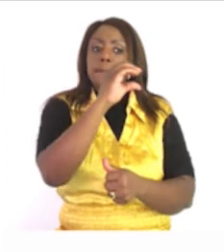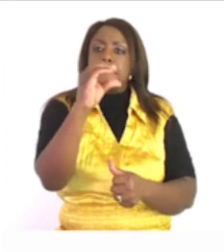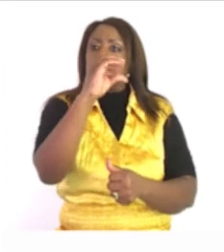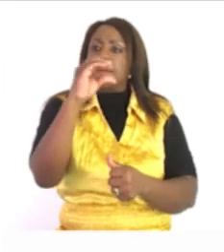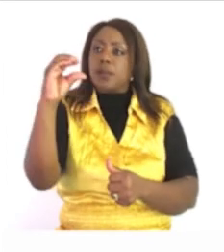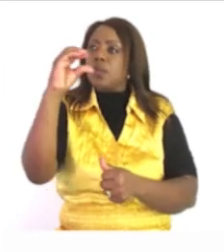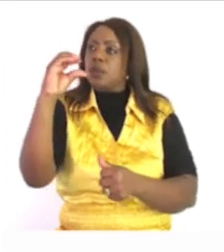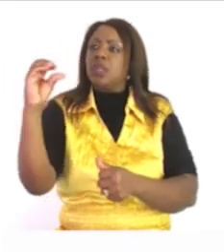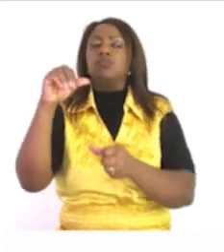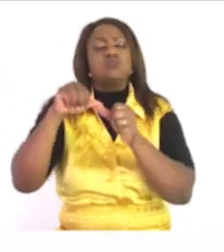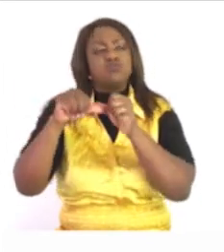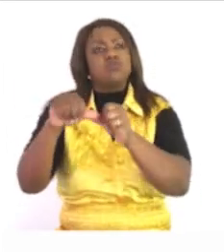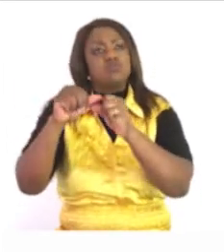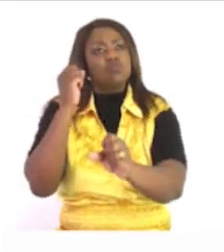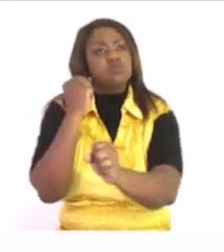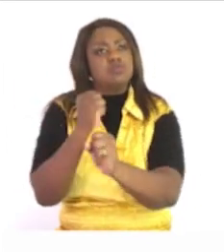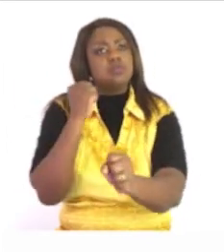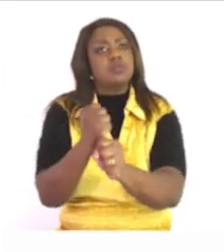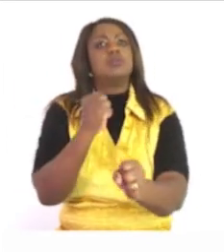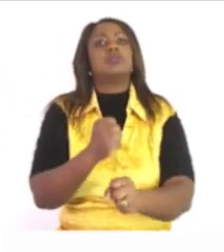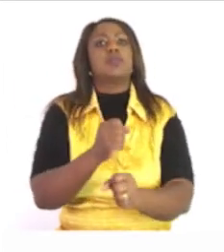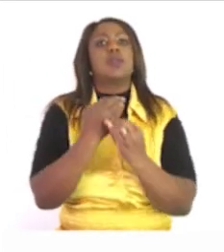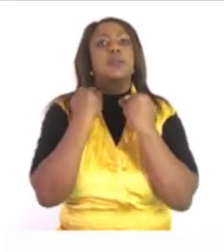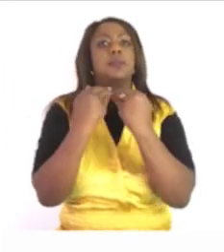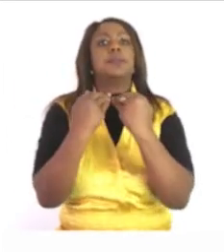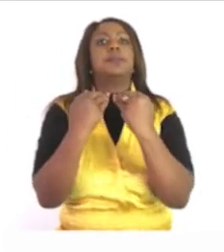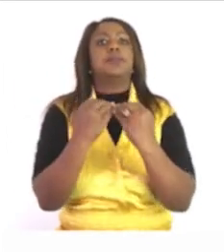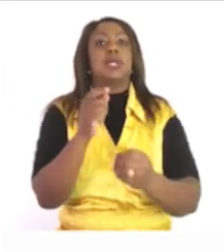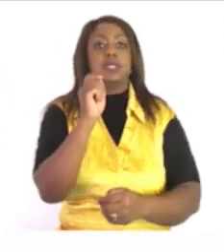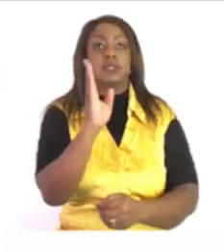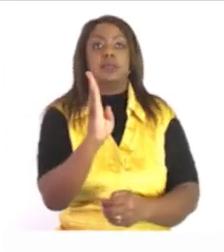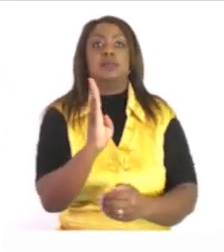be admitted. Take your medication as prescribed to you.